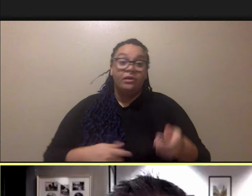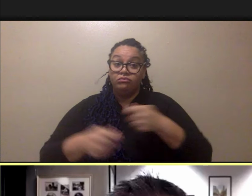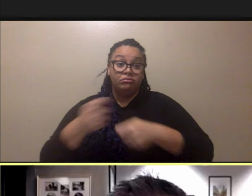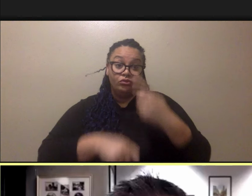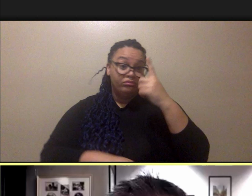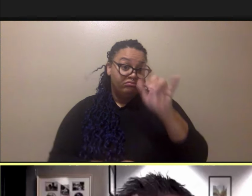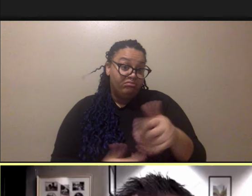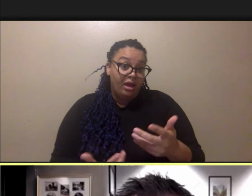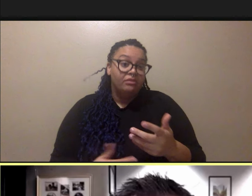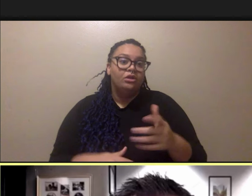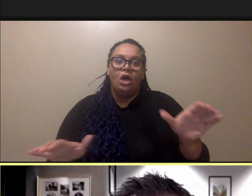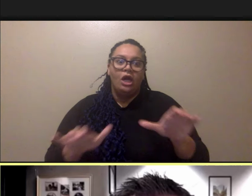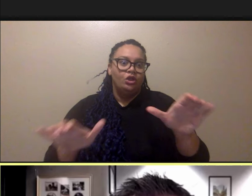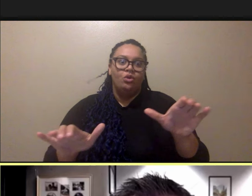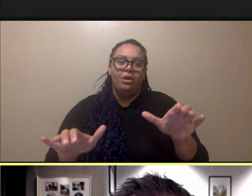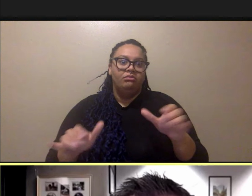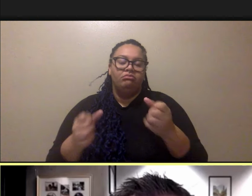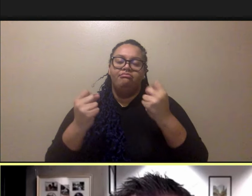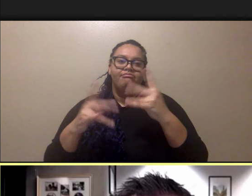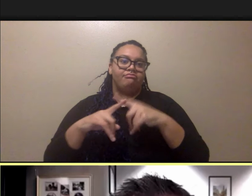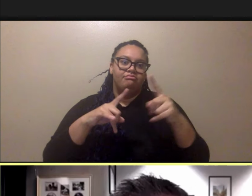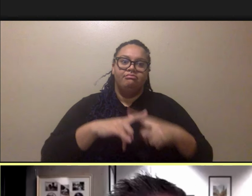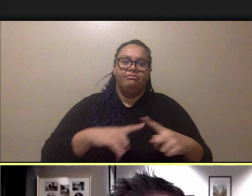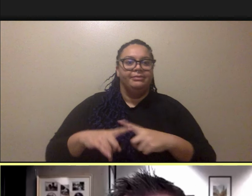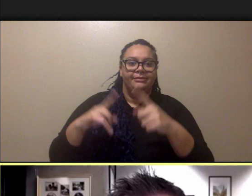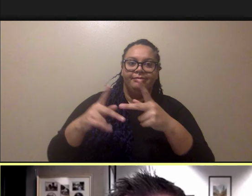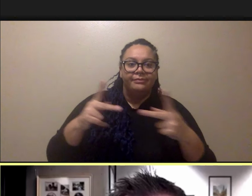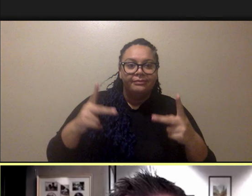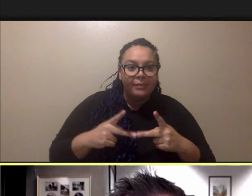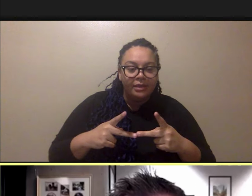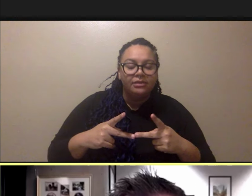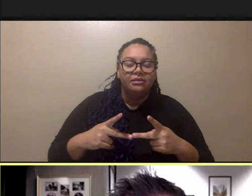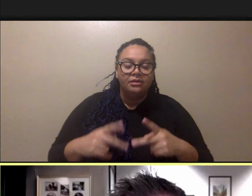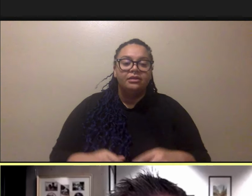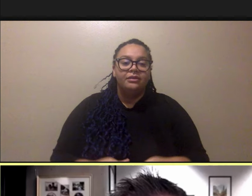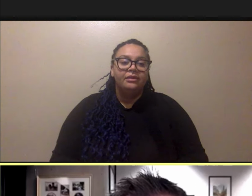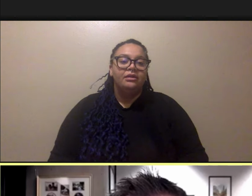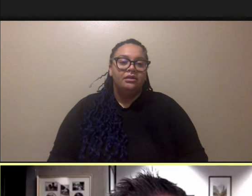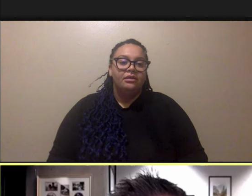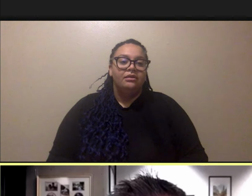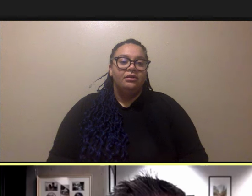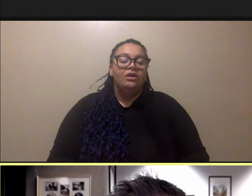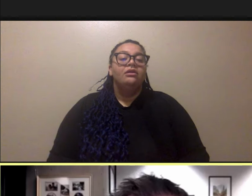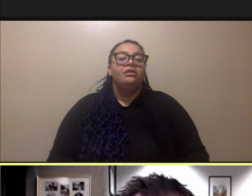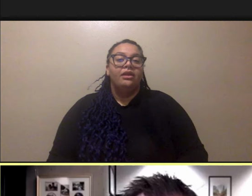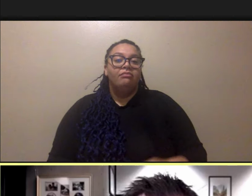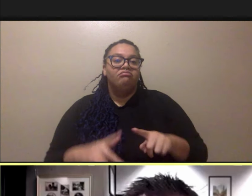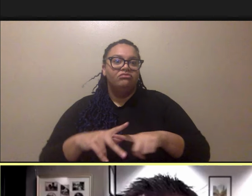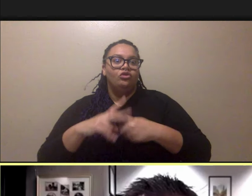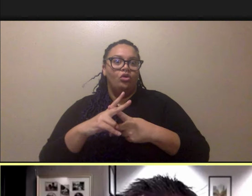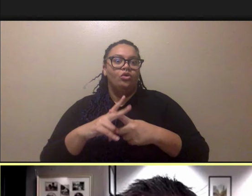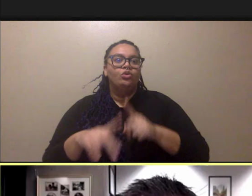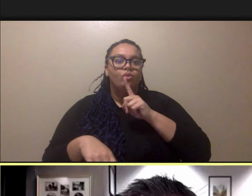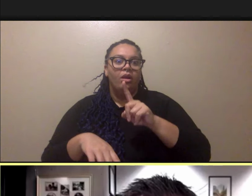trade with those and do an end around of the Ottoman Empire here, the gray that dominated Mediterranean trade.